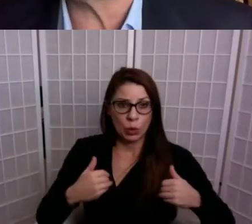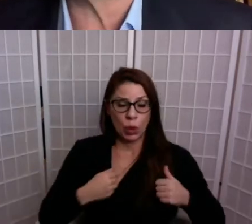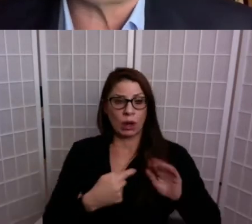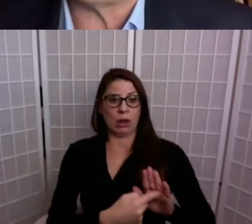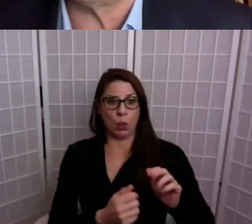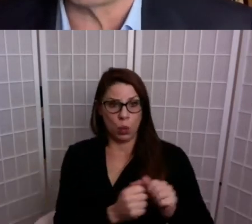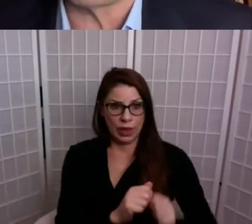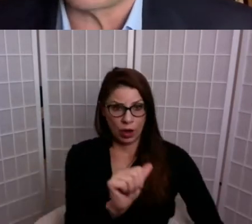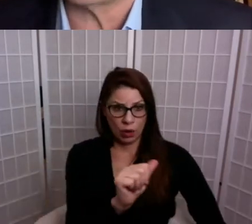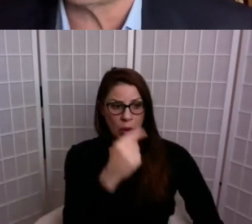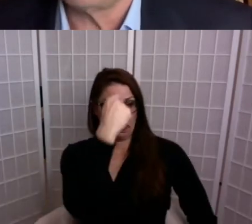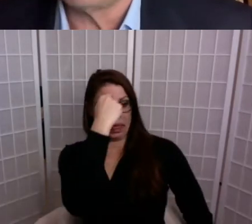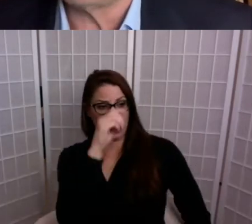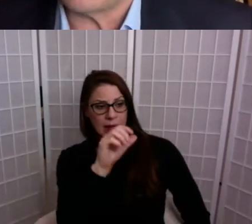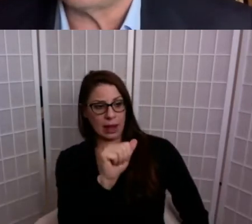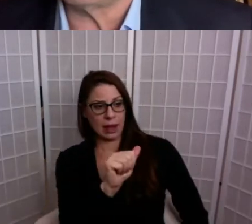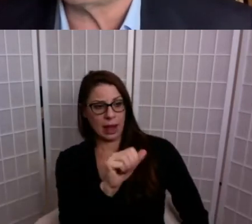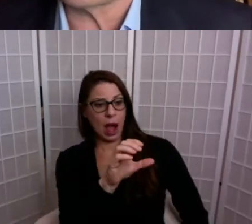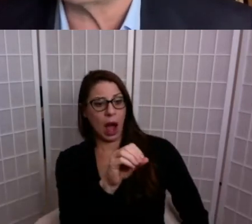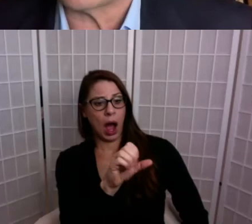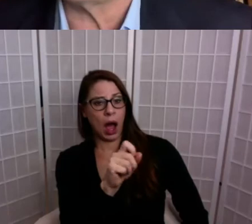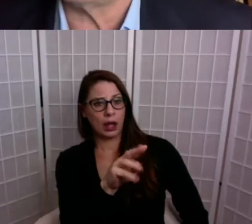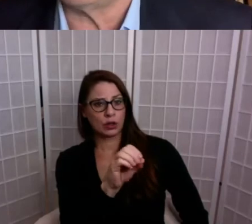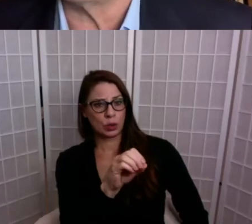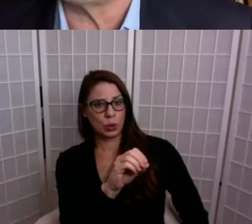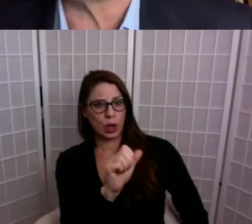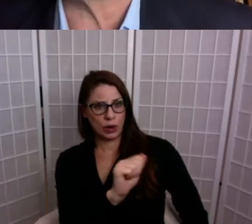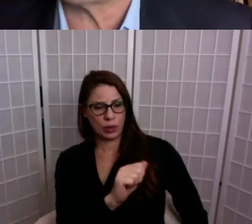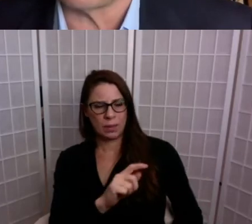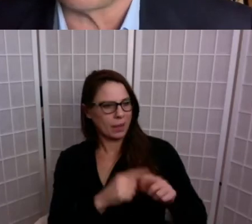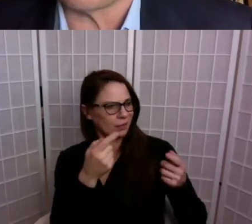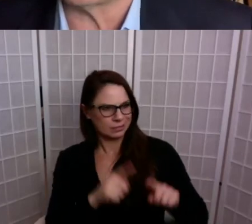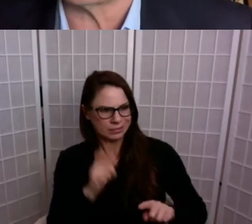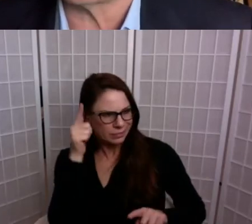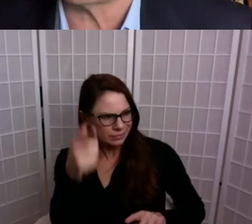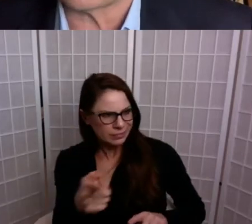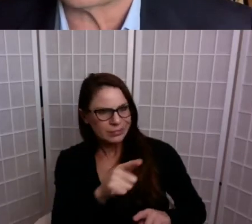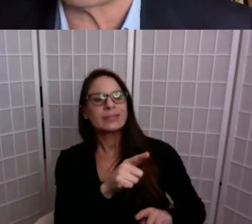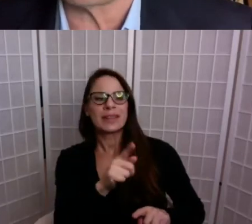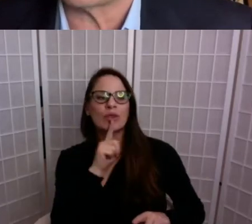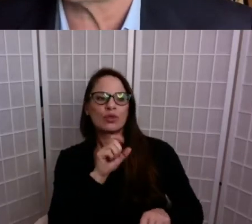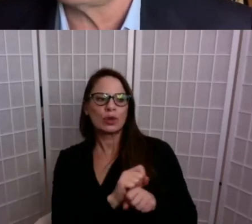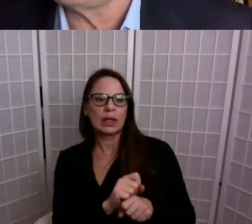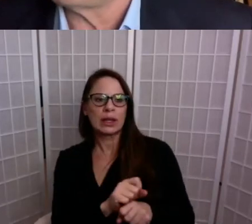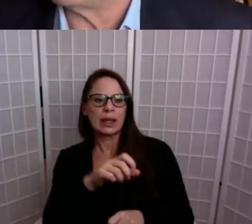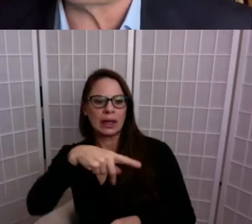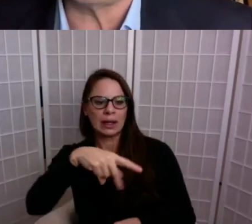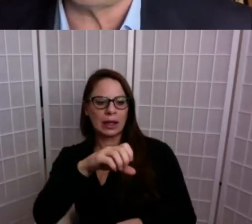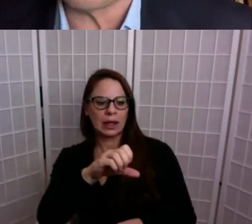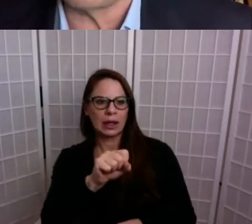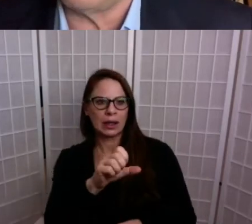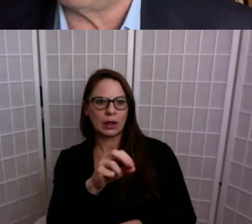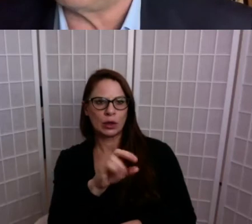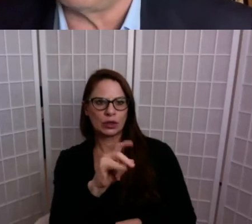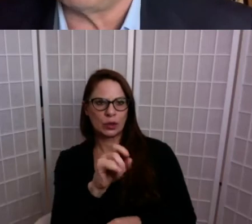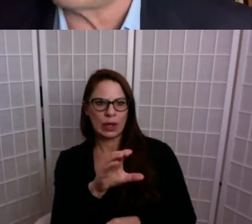is osteoarthritis that turns out to be an inflammatory arthritis like psoriatic arthritis, but that's